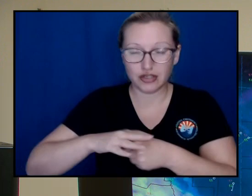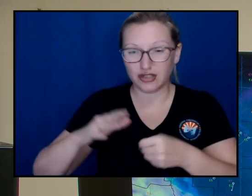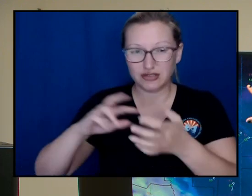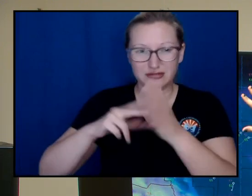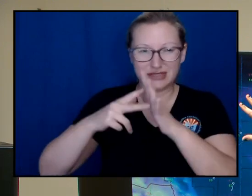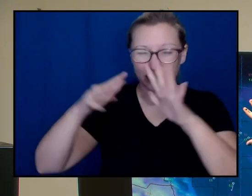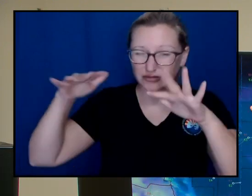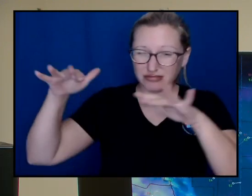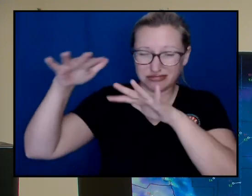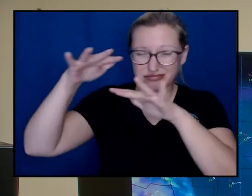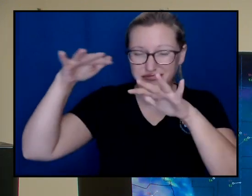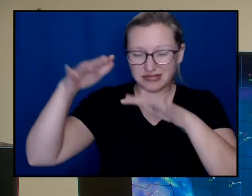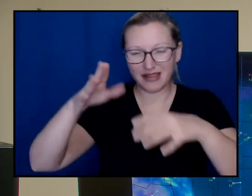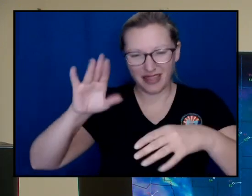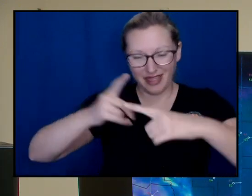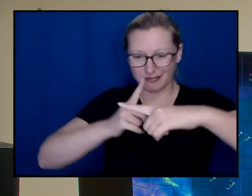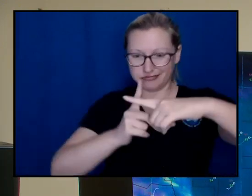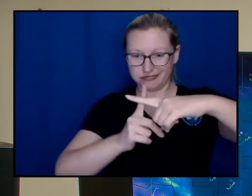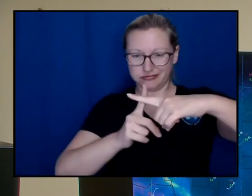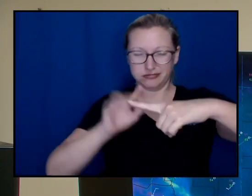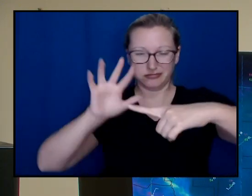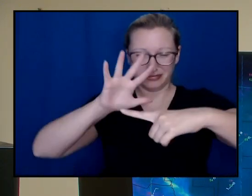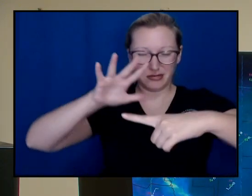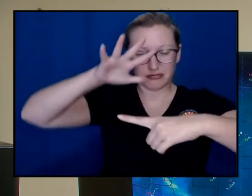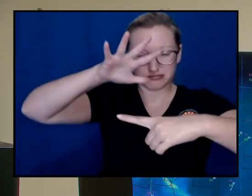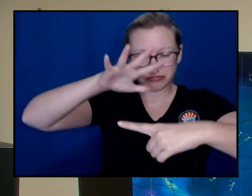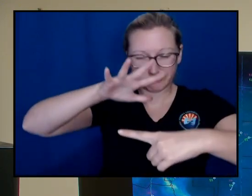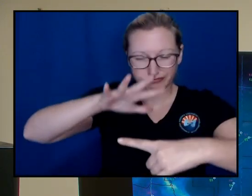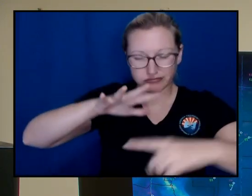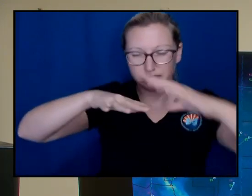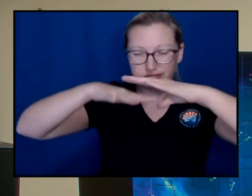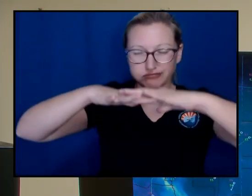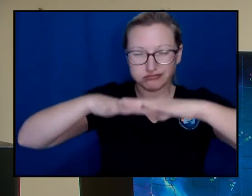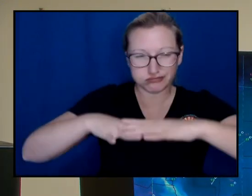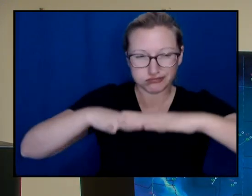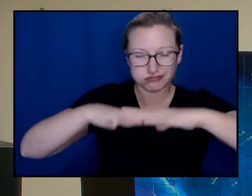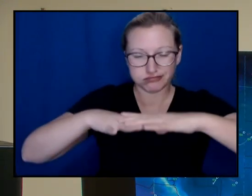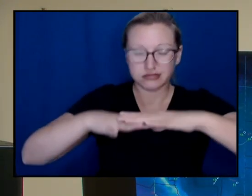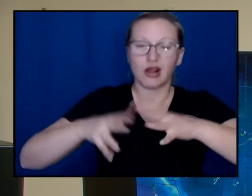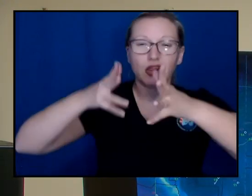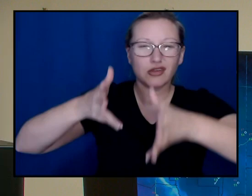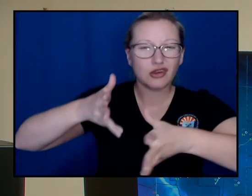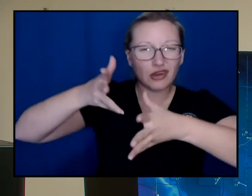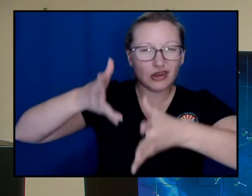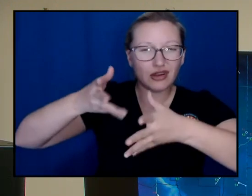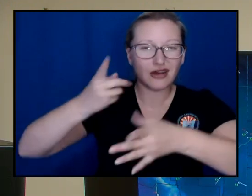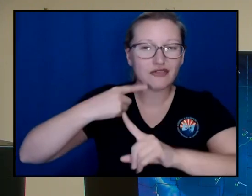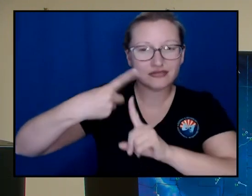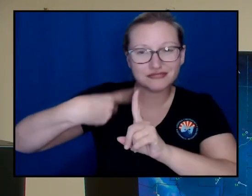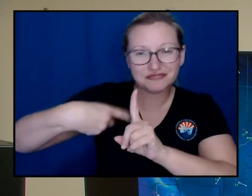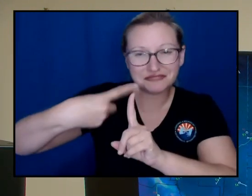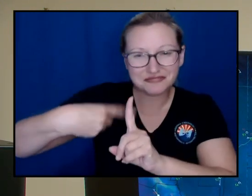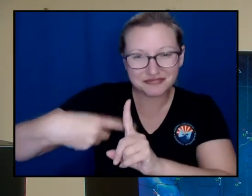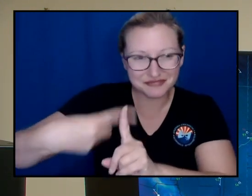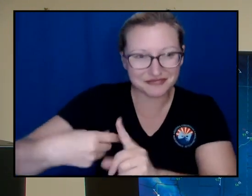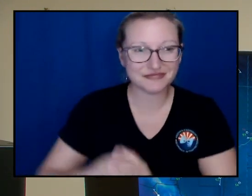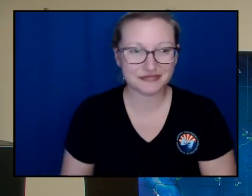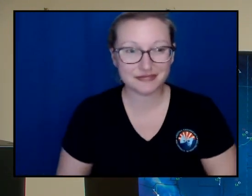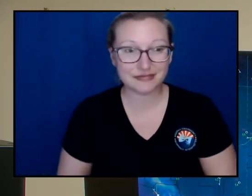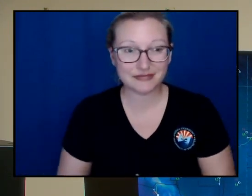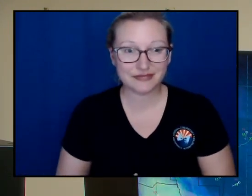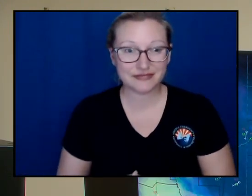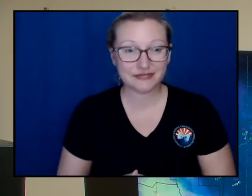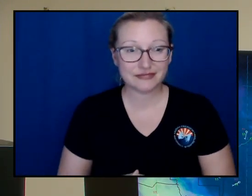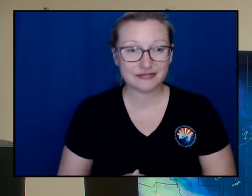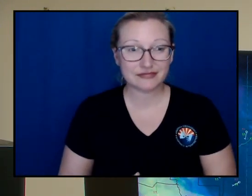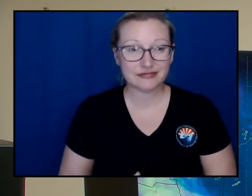over the Four Corners region here and persist for a couple months. Right now, what we've had is we've seen